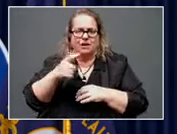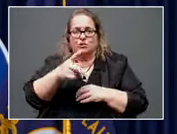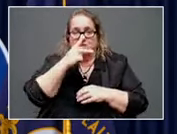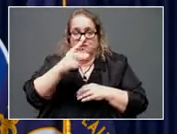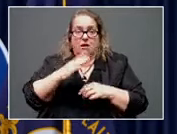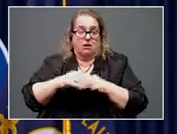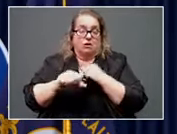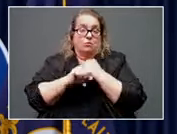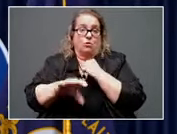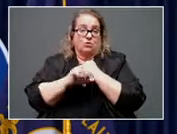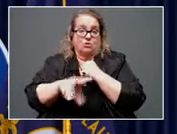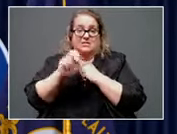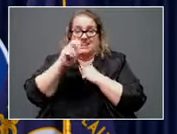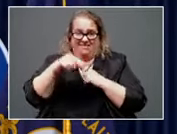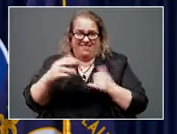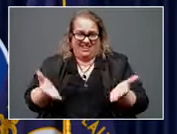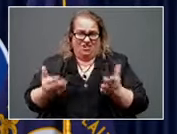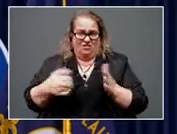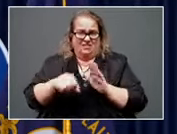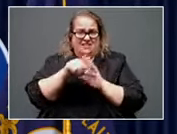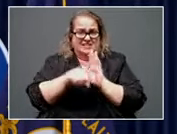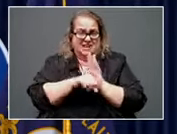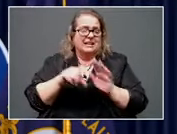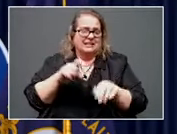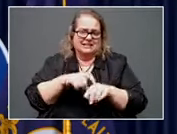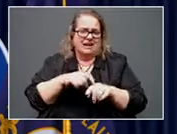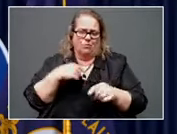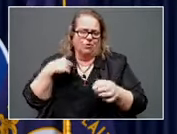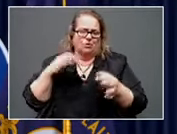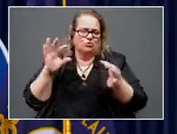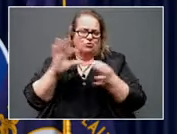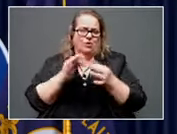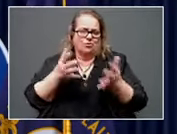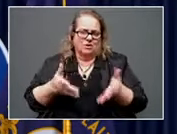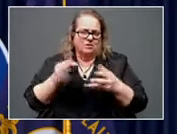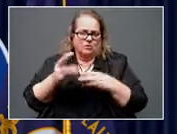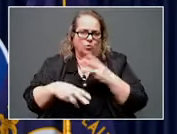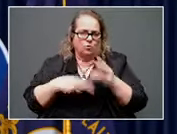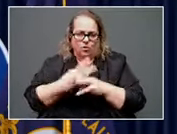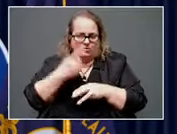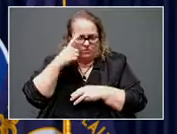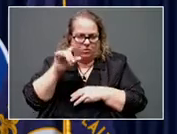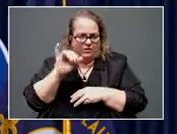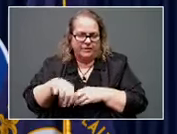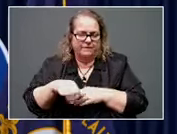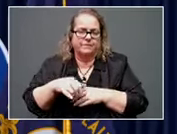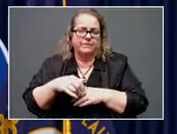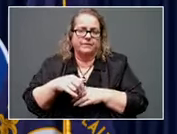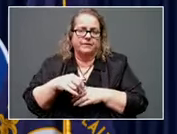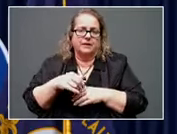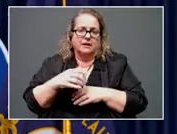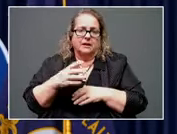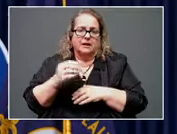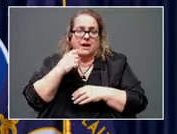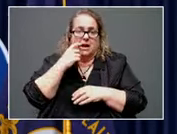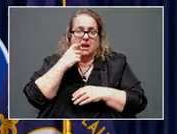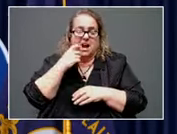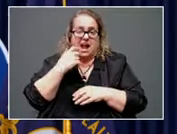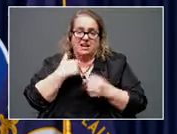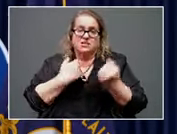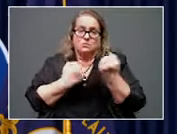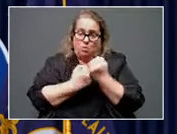during sporting events. You know, it's time that we join the rest of the world for it. I support full gaming, though, and believe that it could